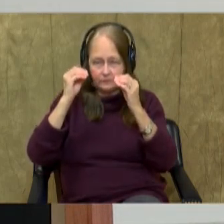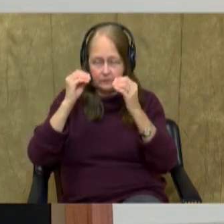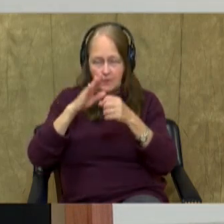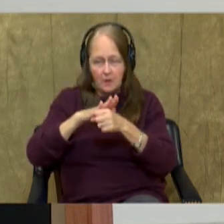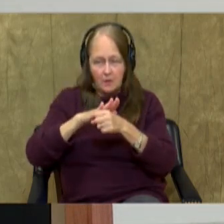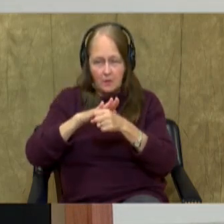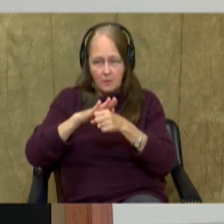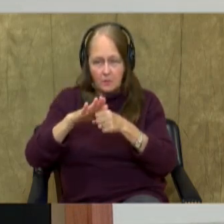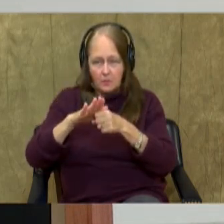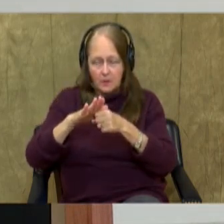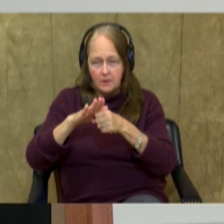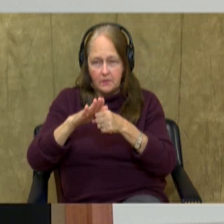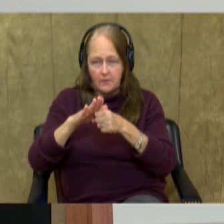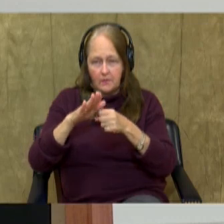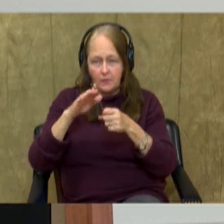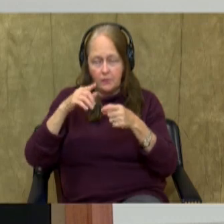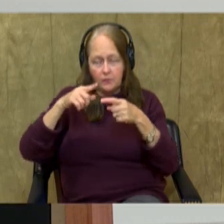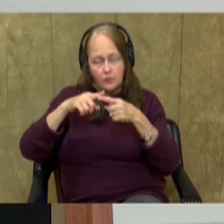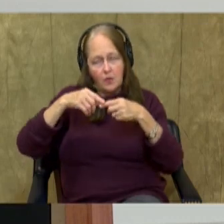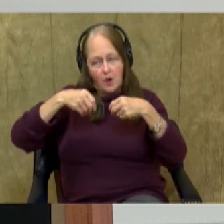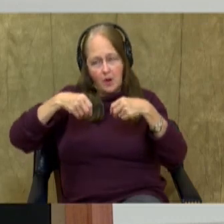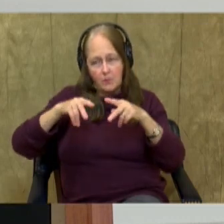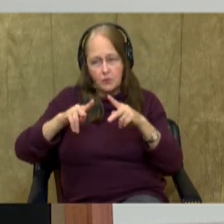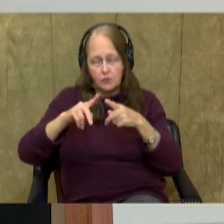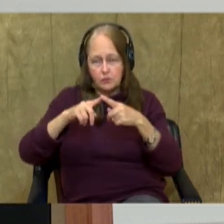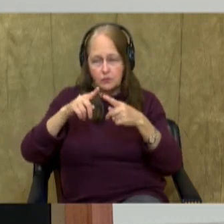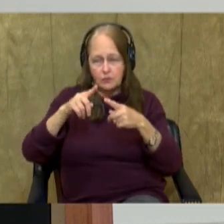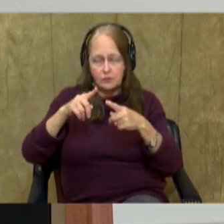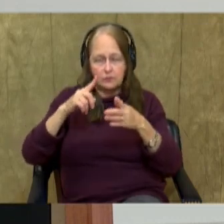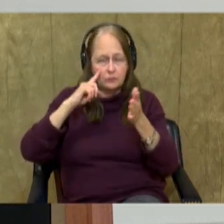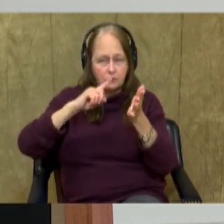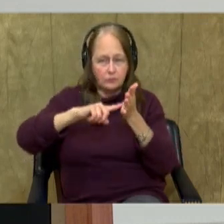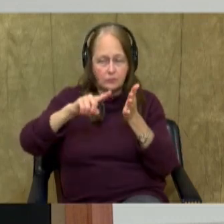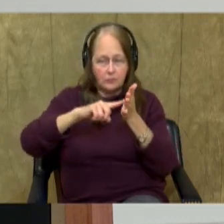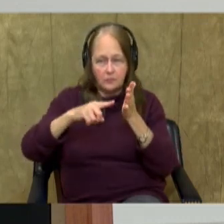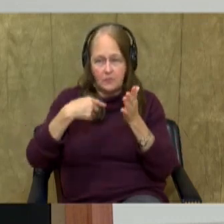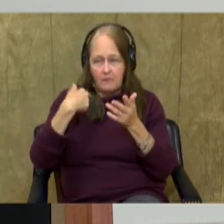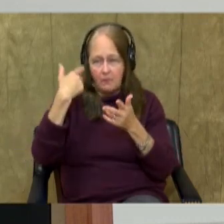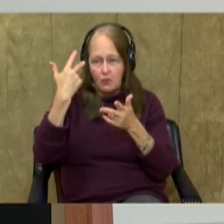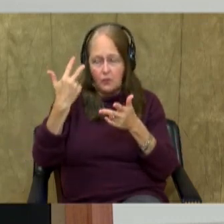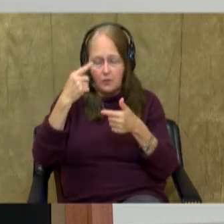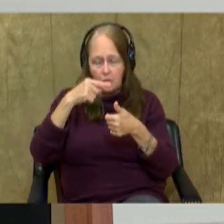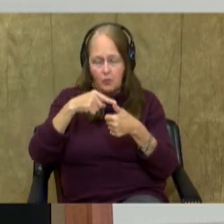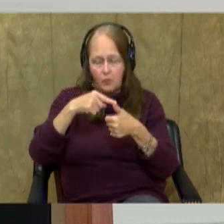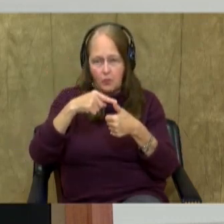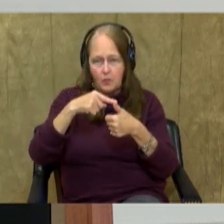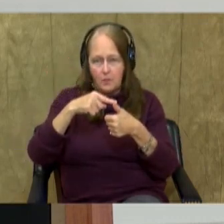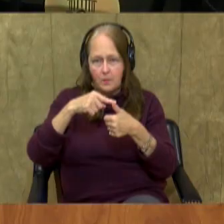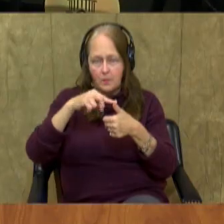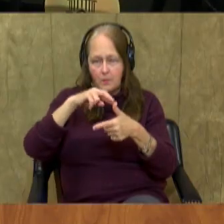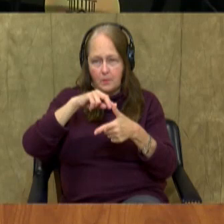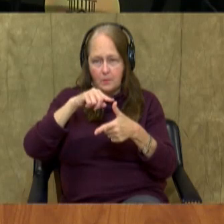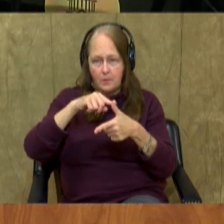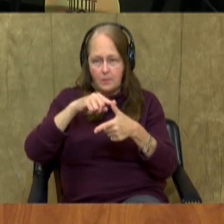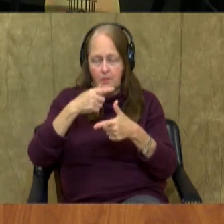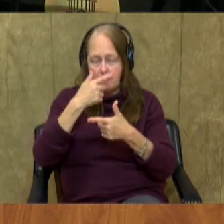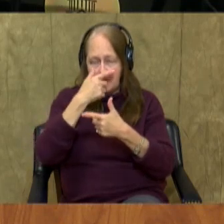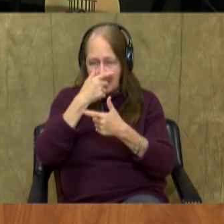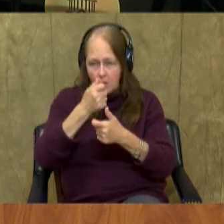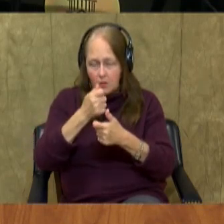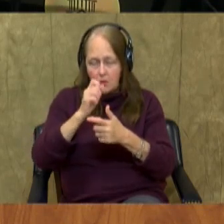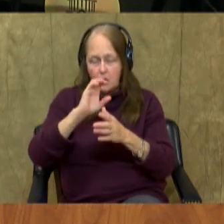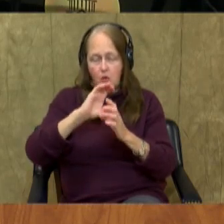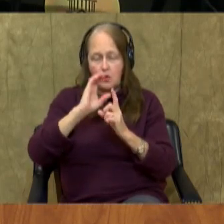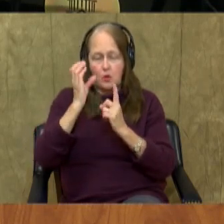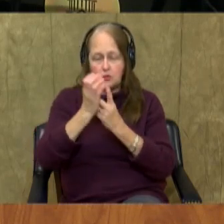plenty of acceptable options to explore. So, if they have 3 avenues, for instance, meaning their interests, the